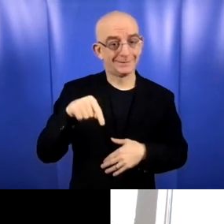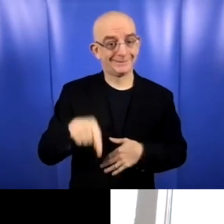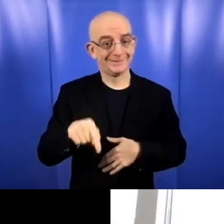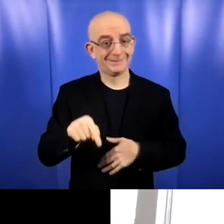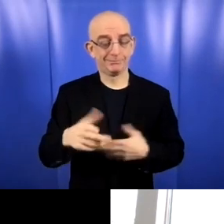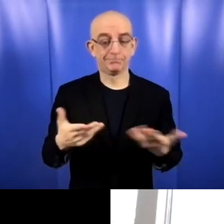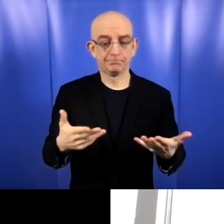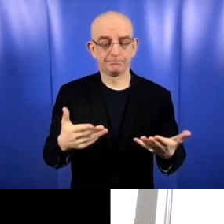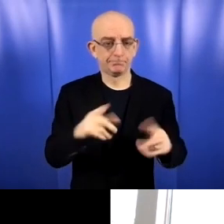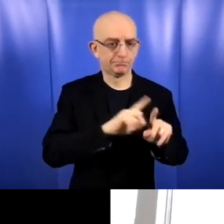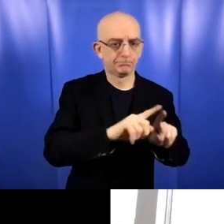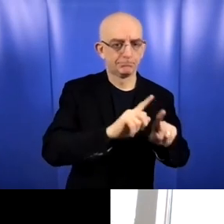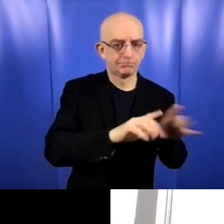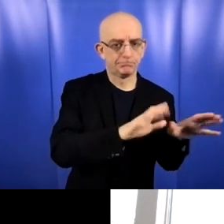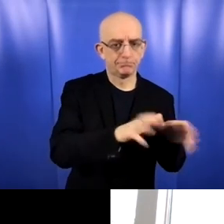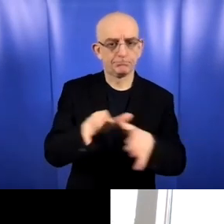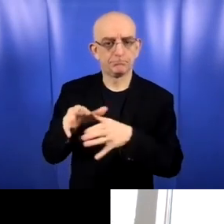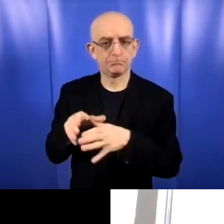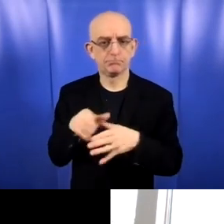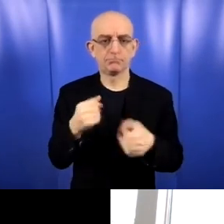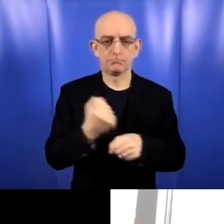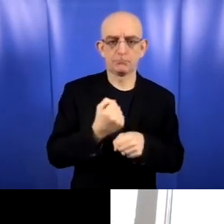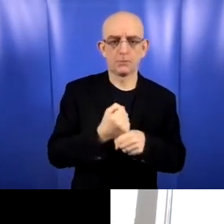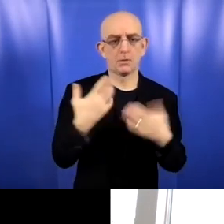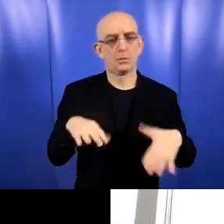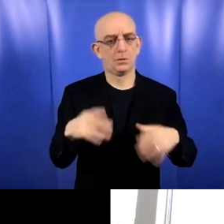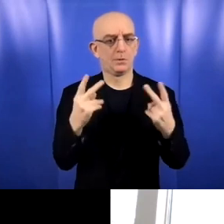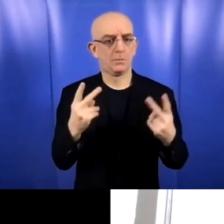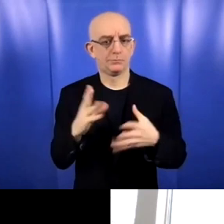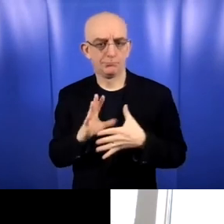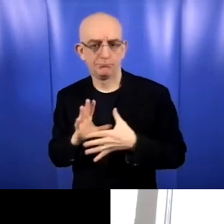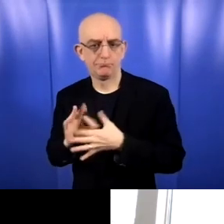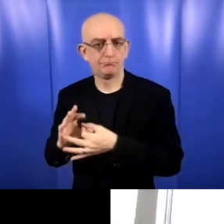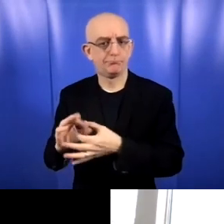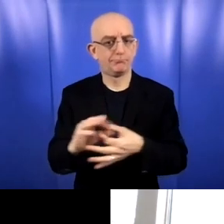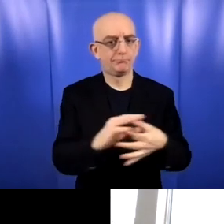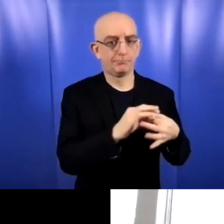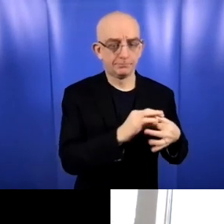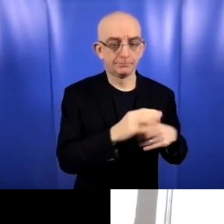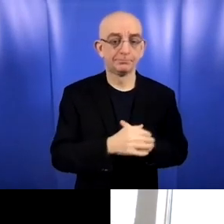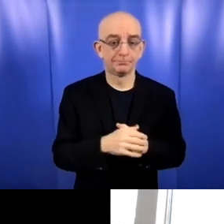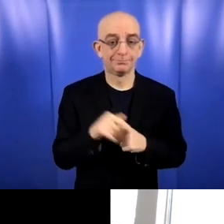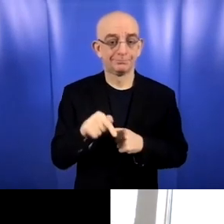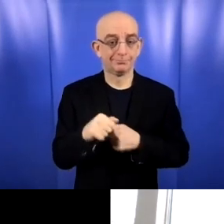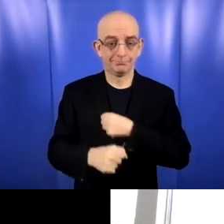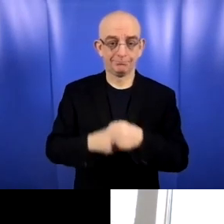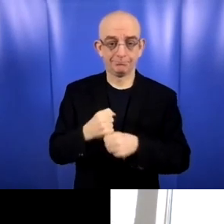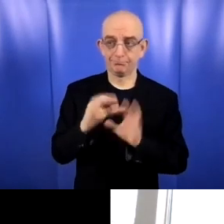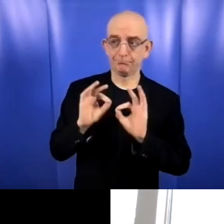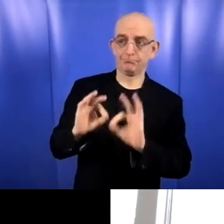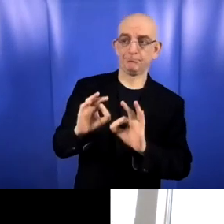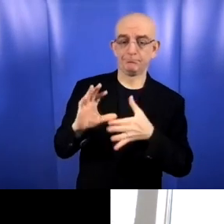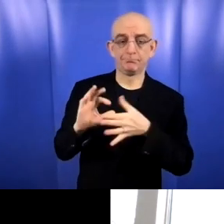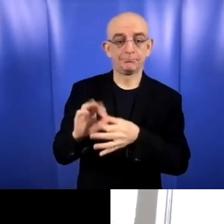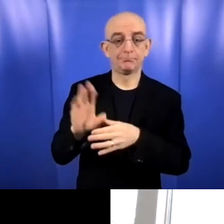Data Center, which is focused on a range of crucial practical issues, including access to livelihoods and economics,